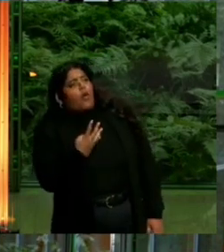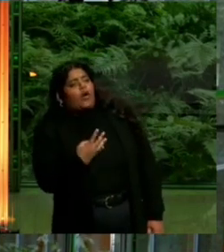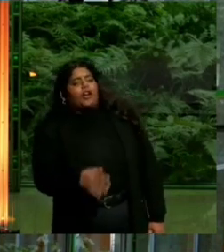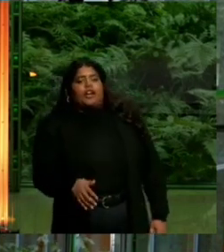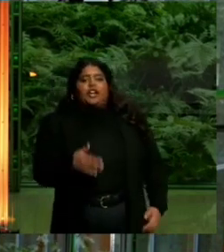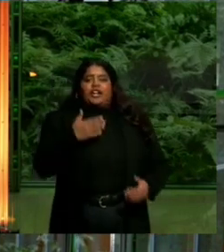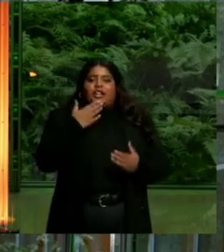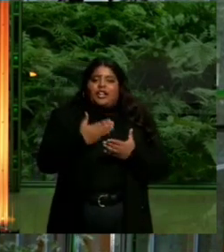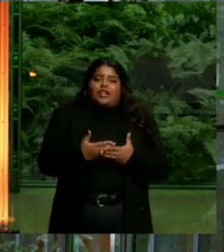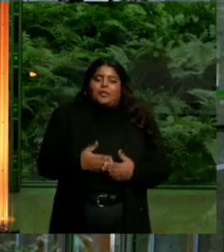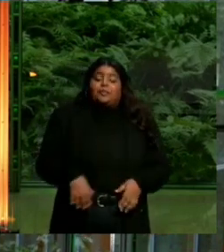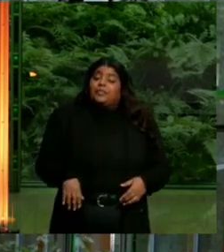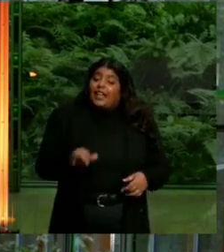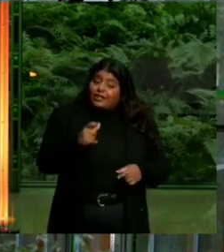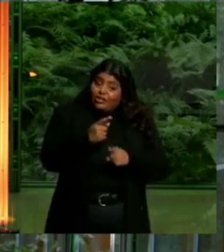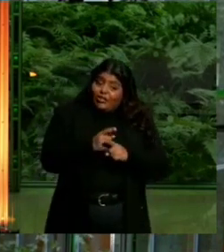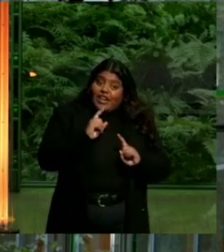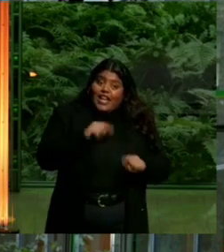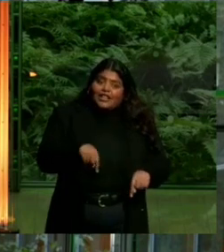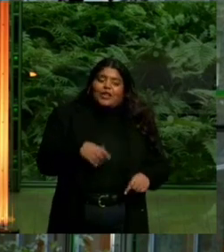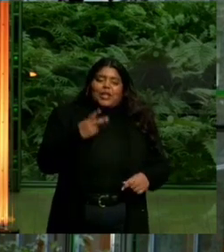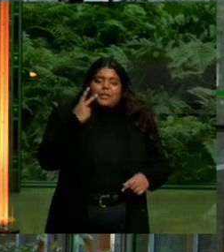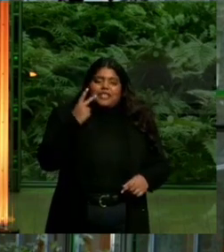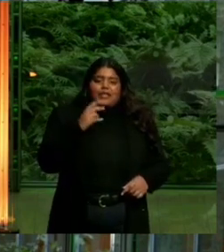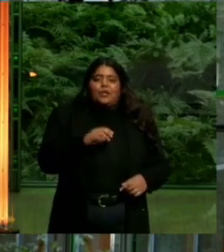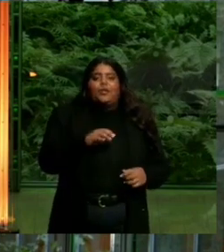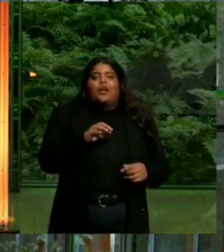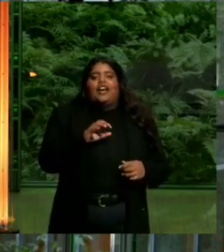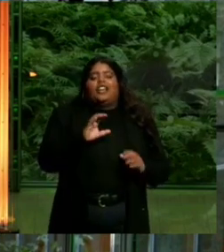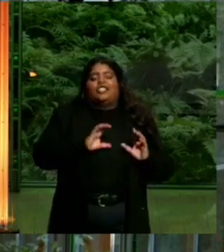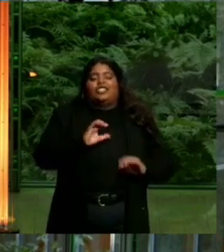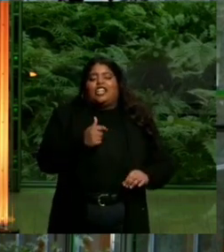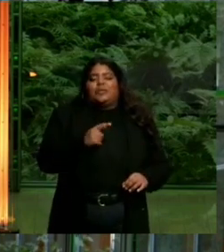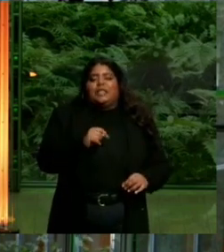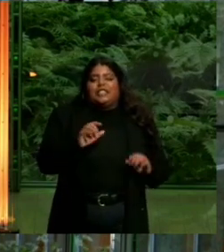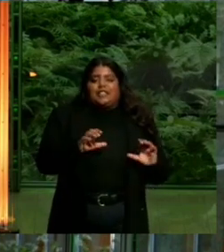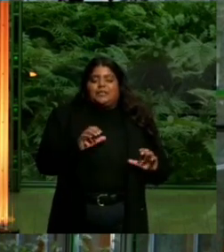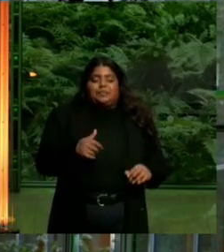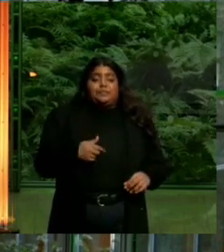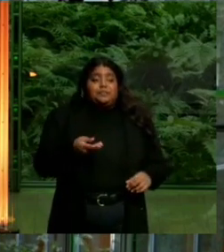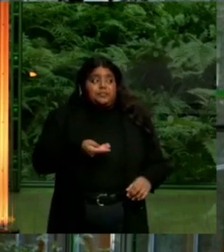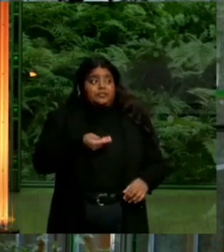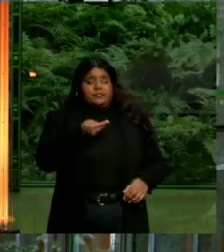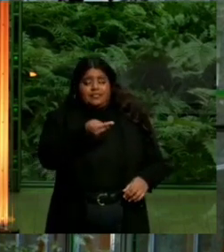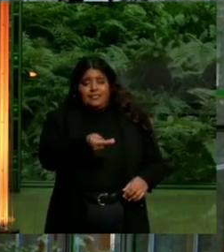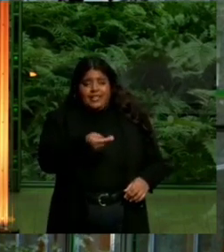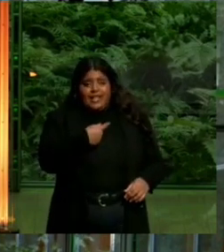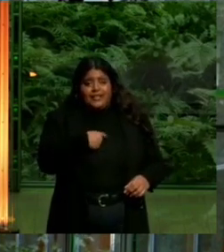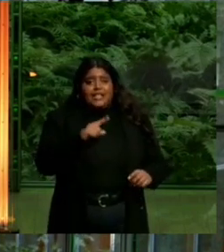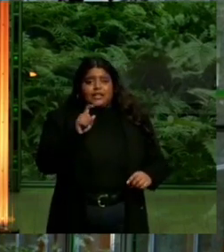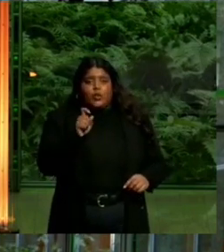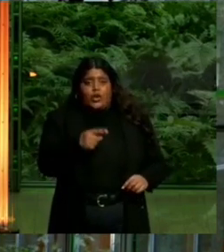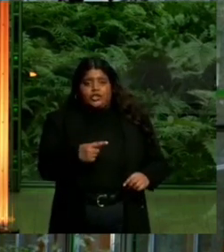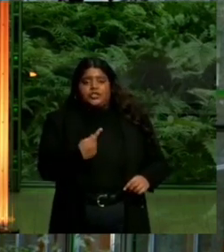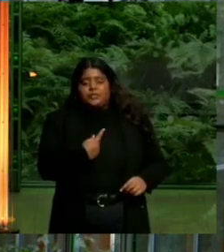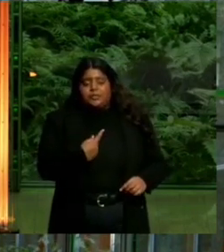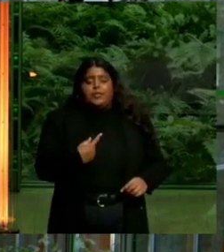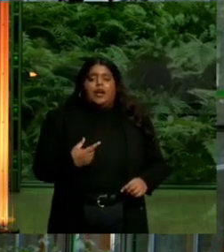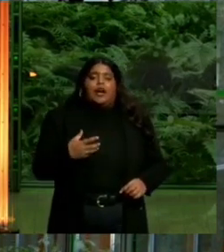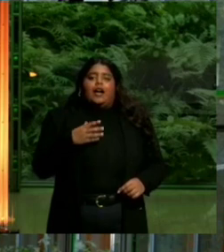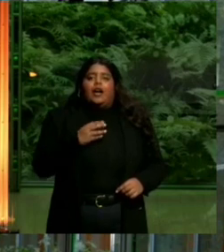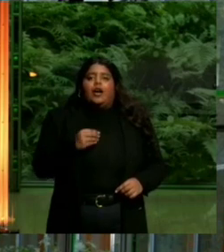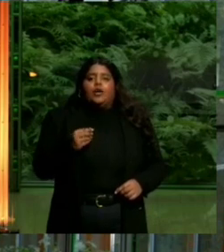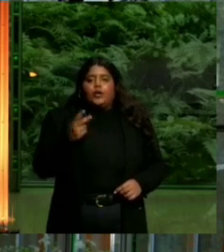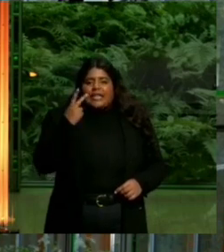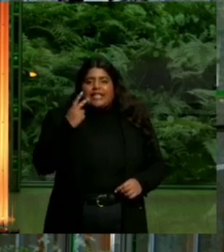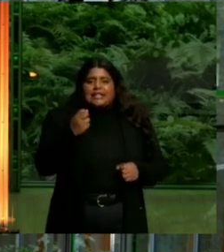Exactly. That's the right answer. So let's see what ChatGPT does. So I gave it this answer, and you give it this prompt, and you can see a